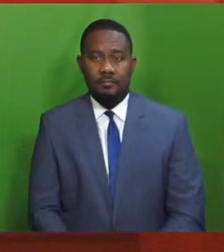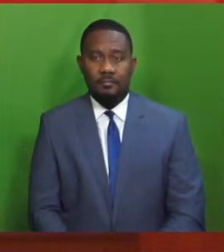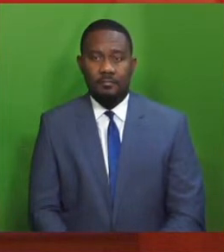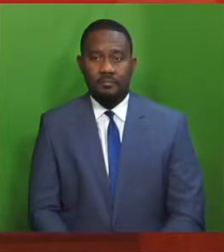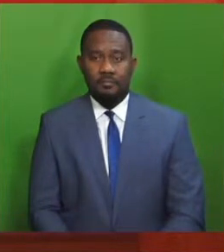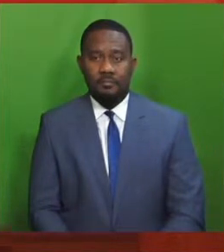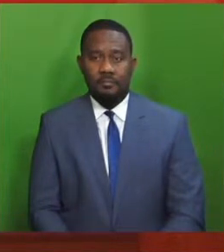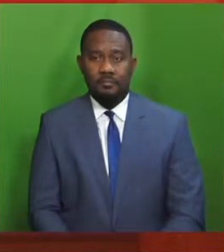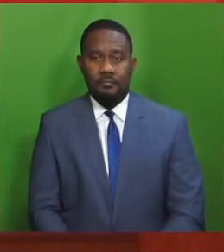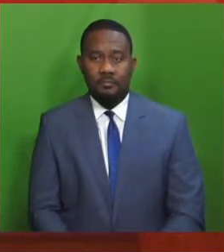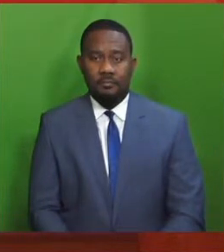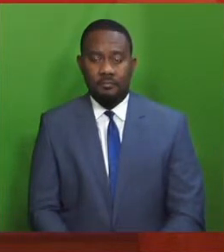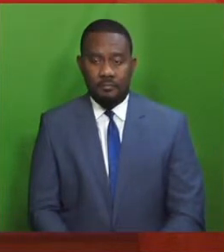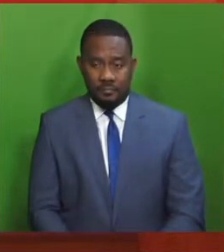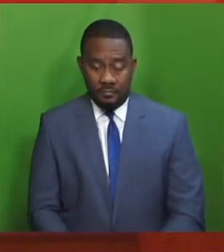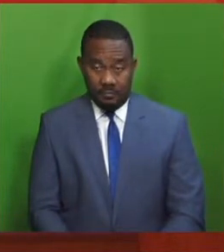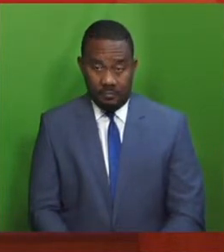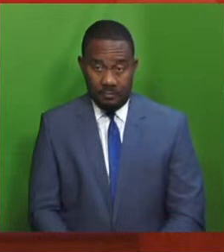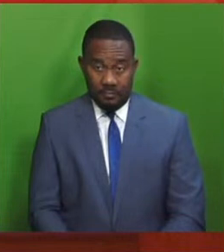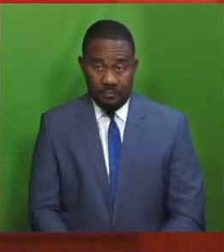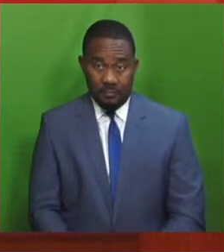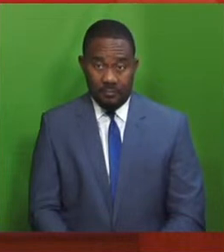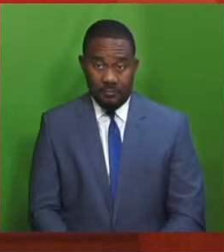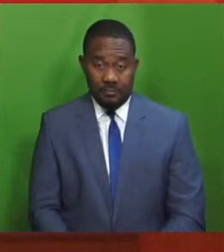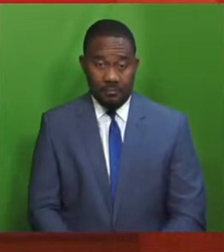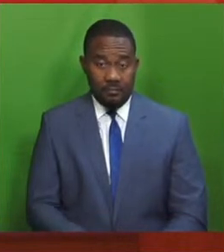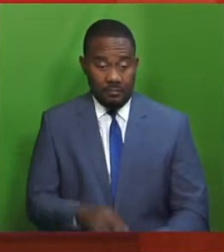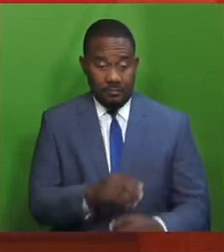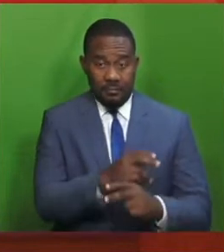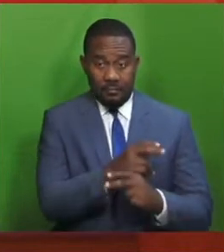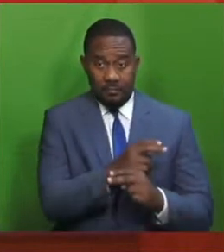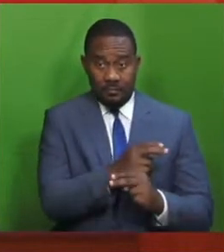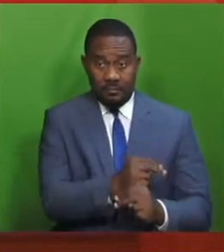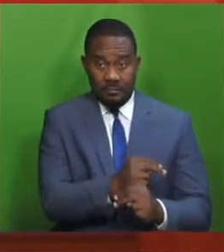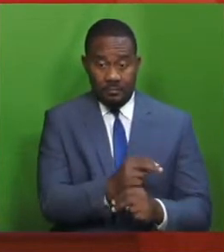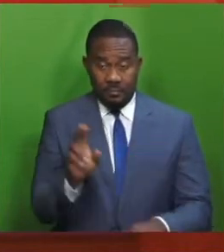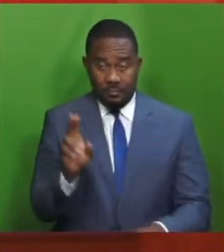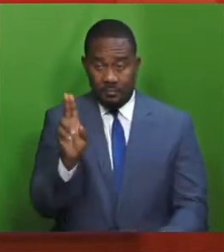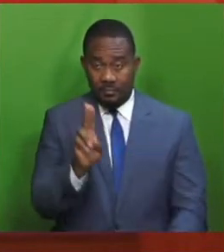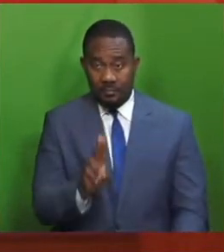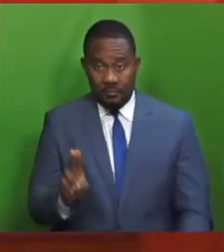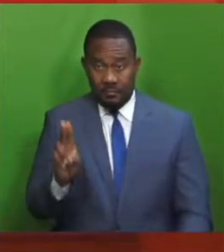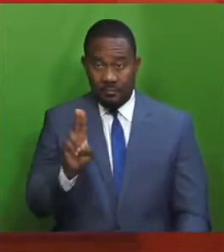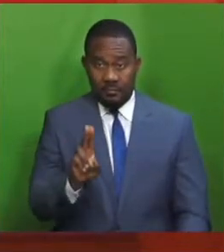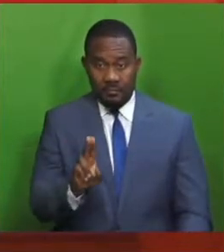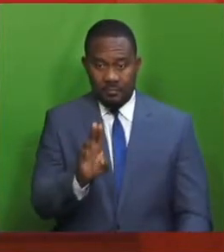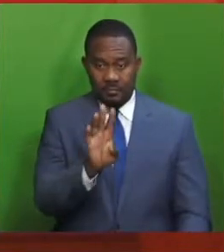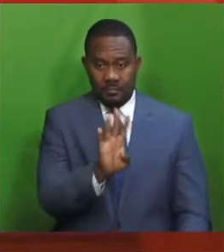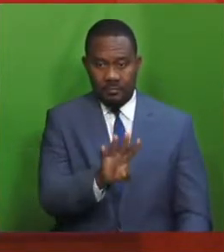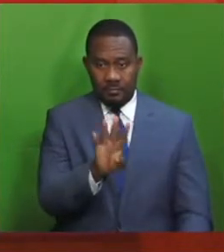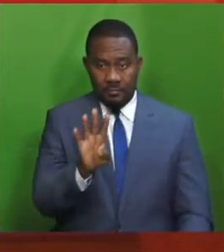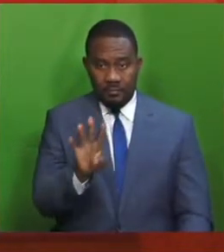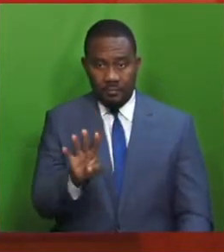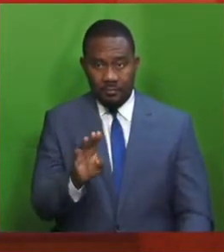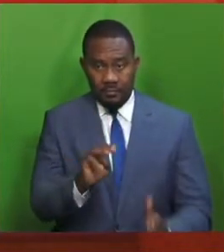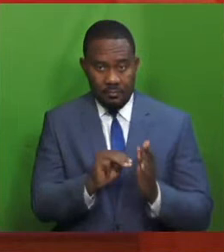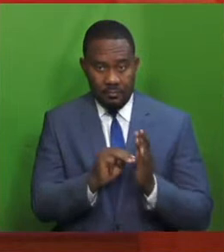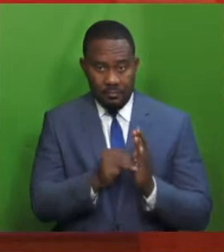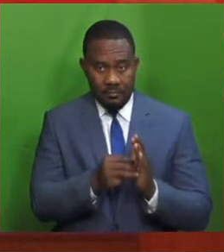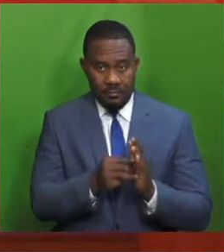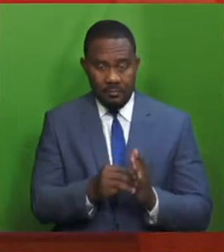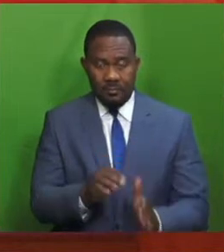The Honorable Minority Leader has used 44 minutes,